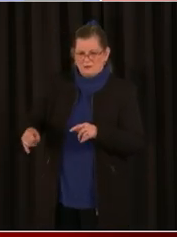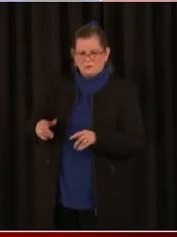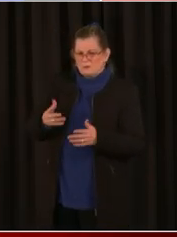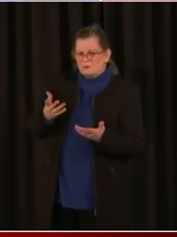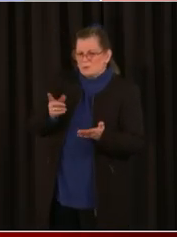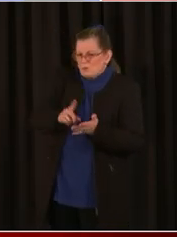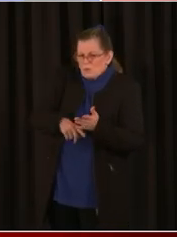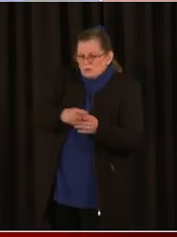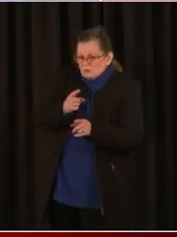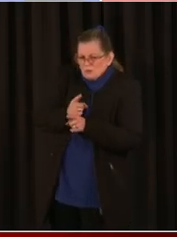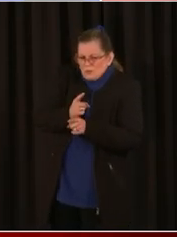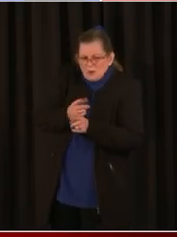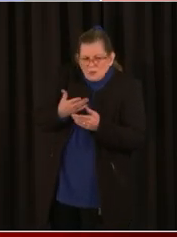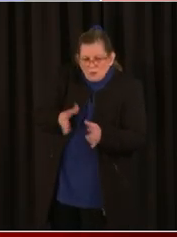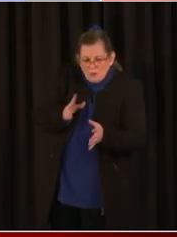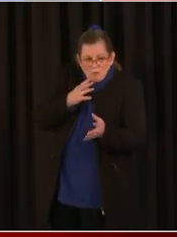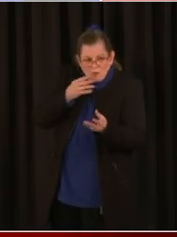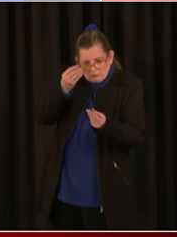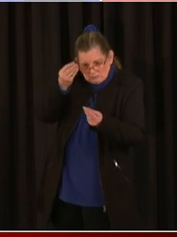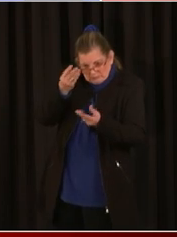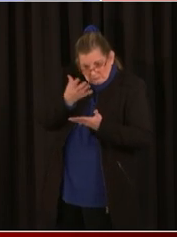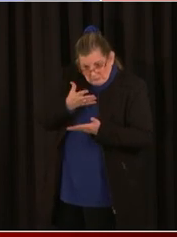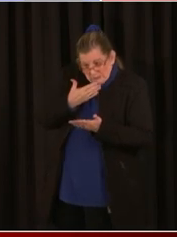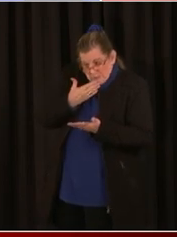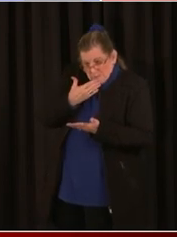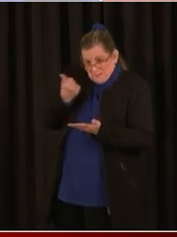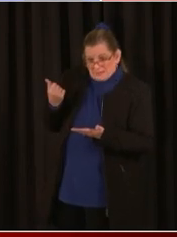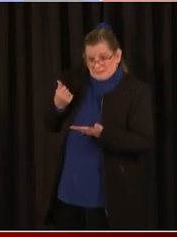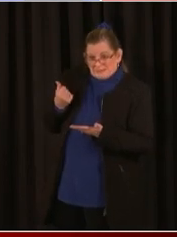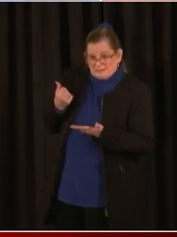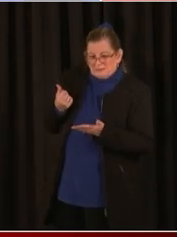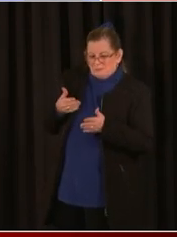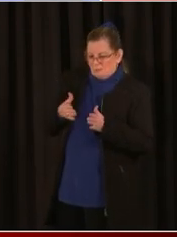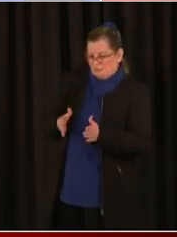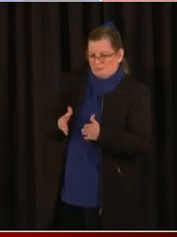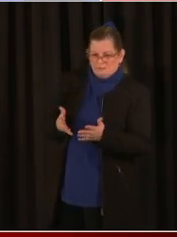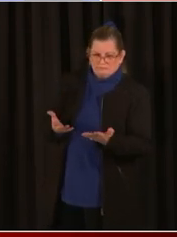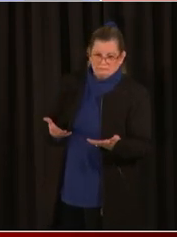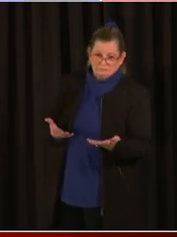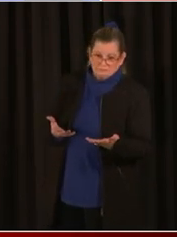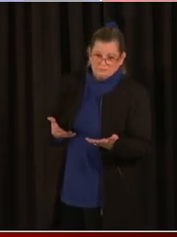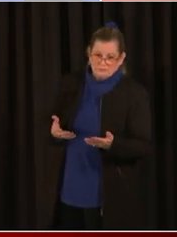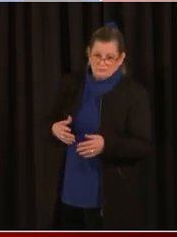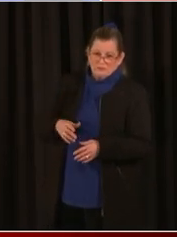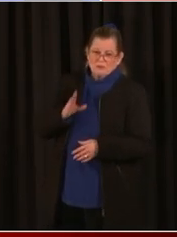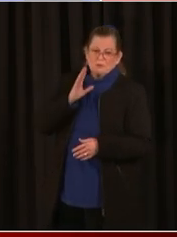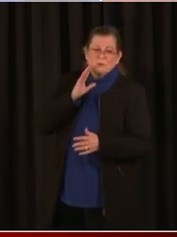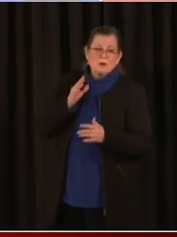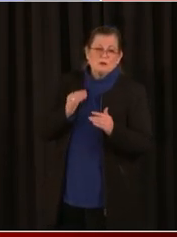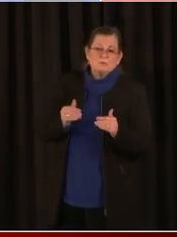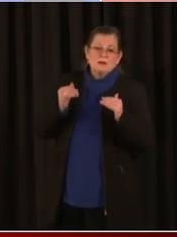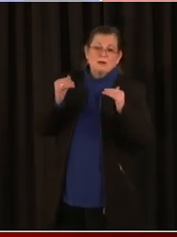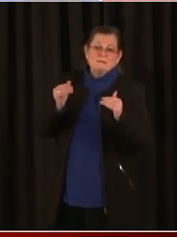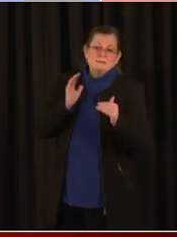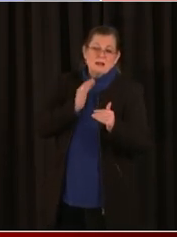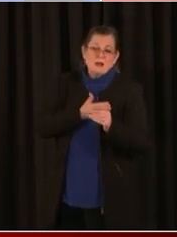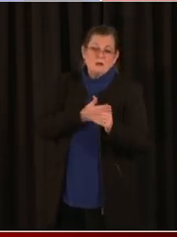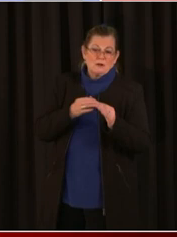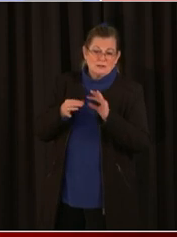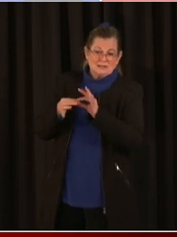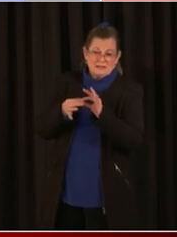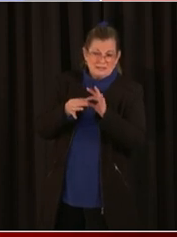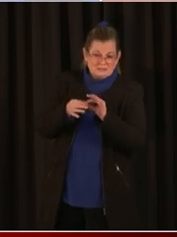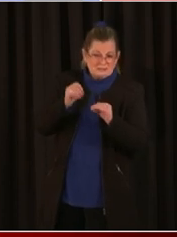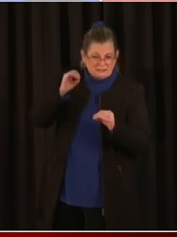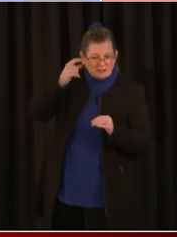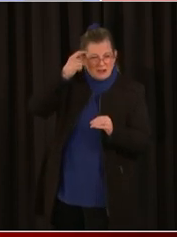course. But it will inform us of what is the better course in terms of racial equity, and it will raise our consciousness. When